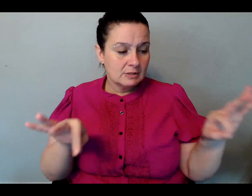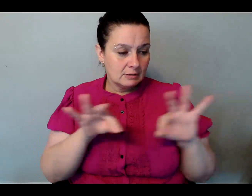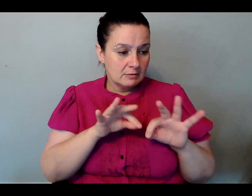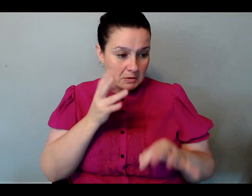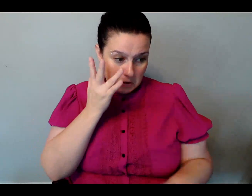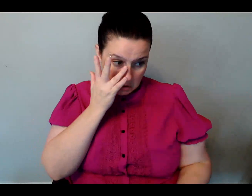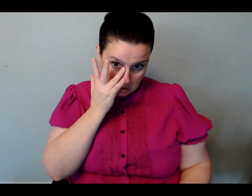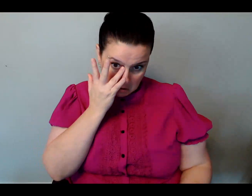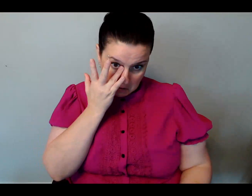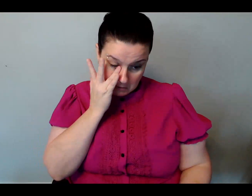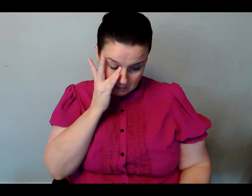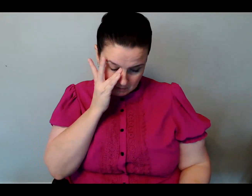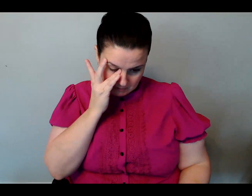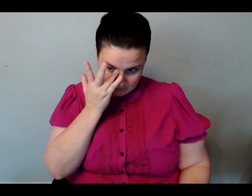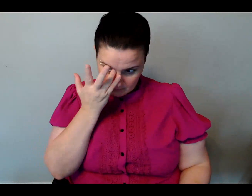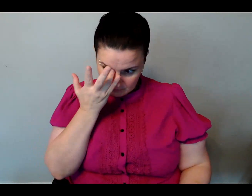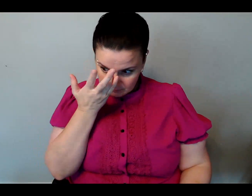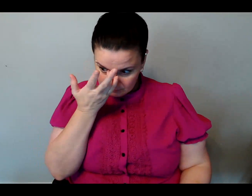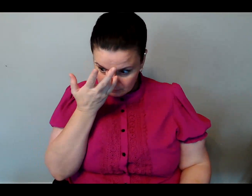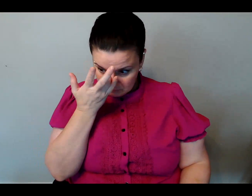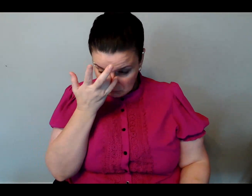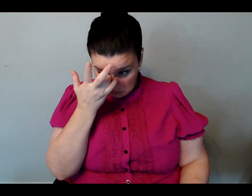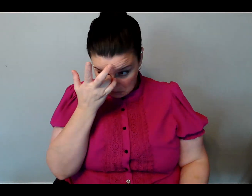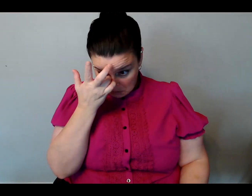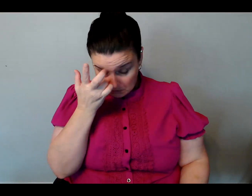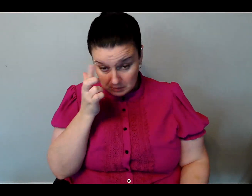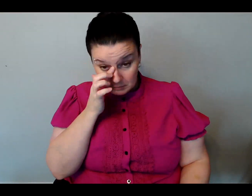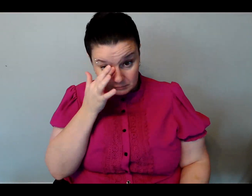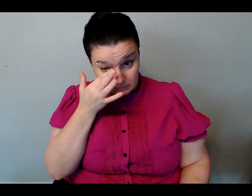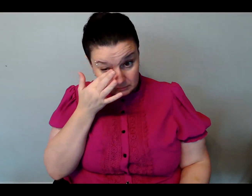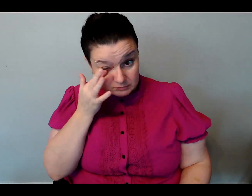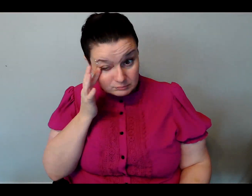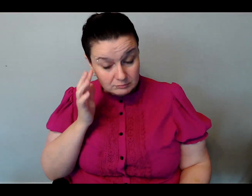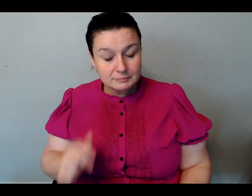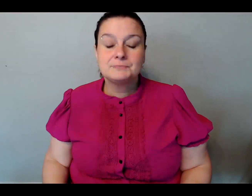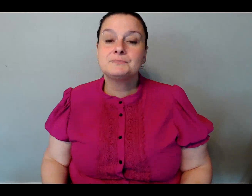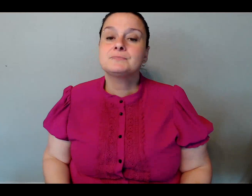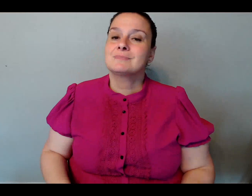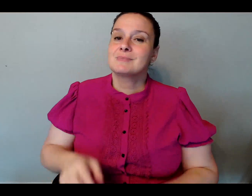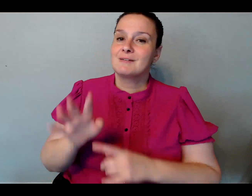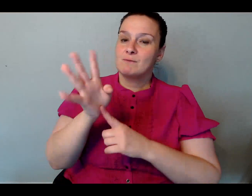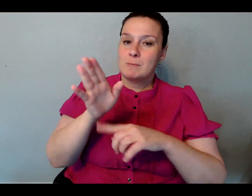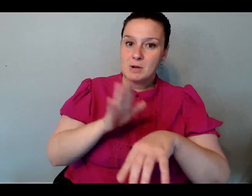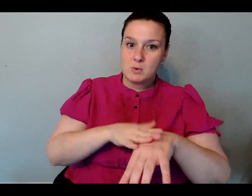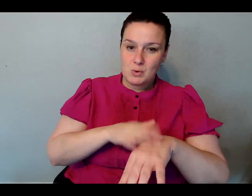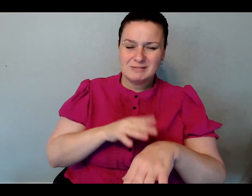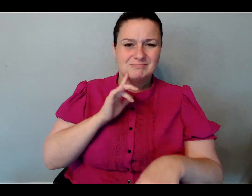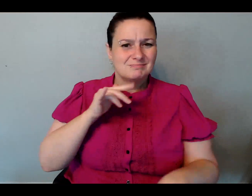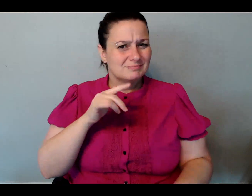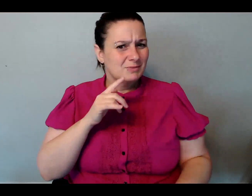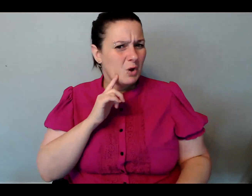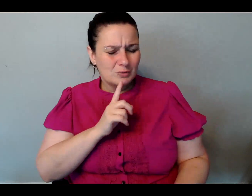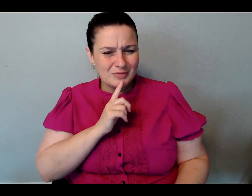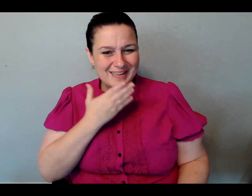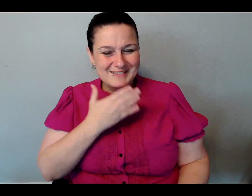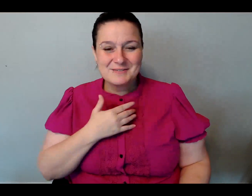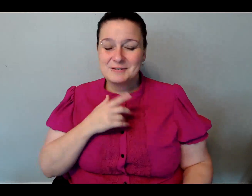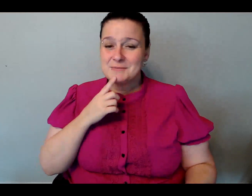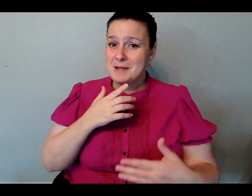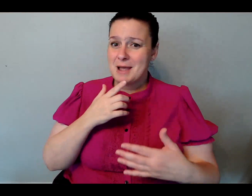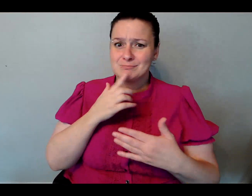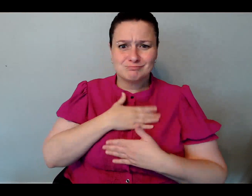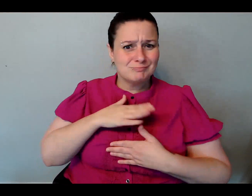Dr. Hirsch, I'm just giving you the Yes. 4-minute warning here. Thank you so much. Thank Yeah, we you. appreciate all your expertise. It's wonderful. Oh, my pleasure. My pleasure. I'm happy